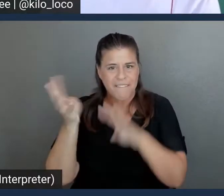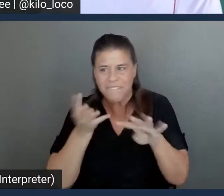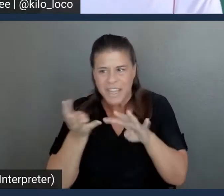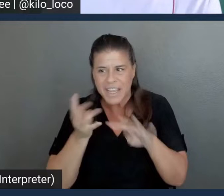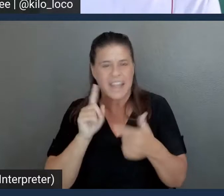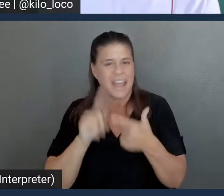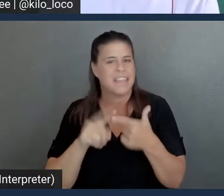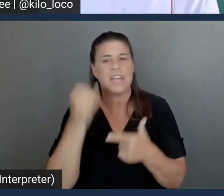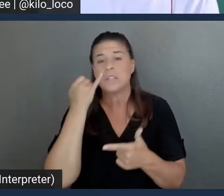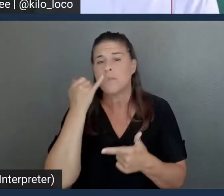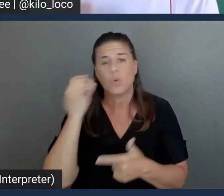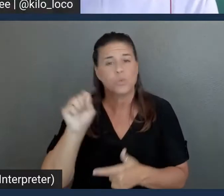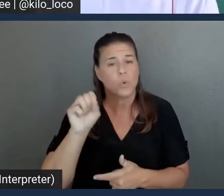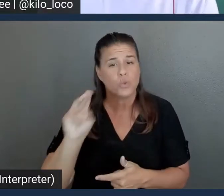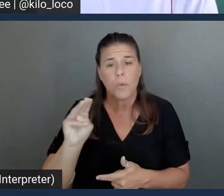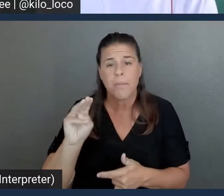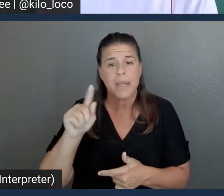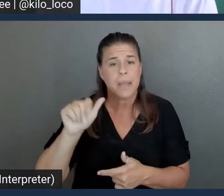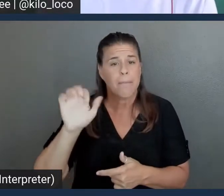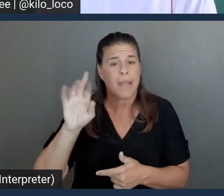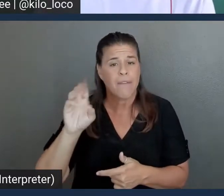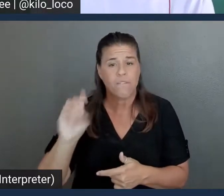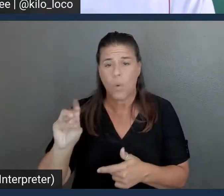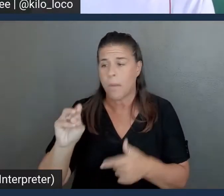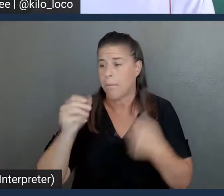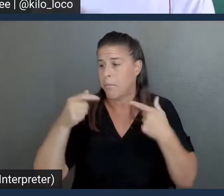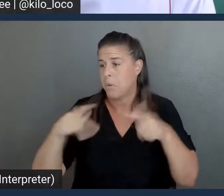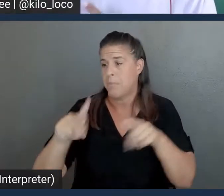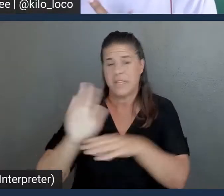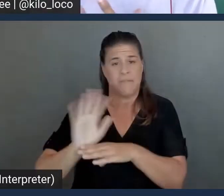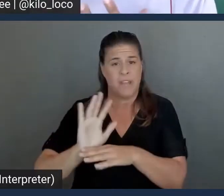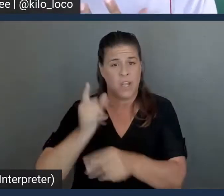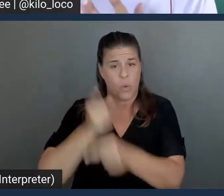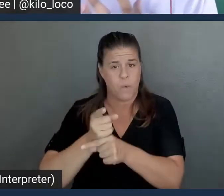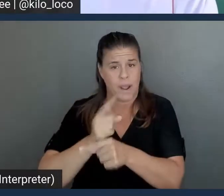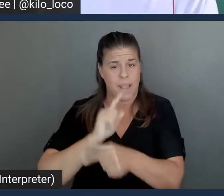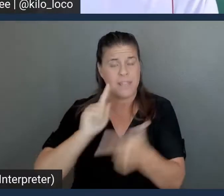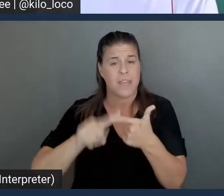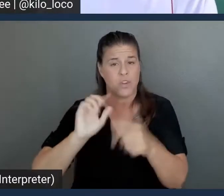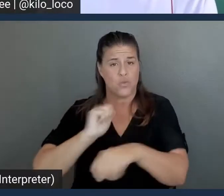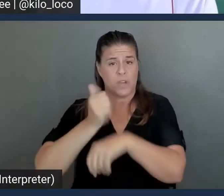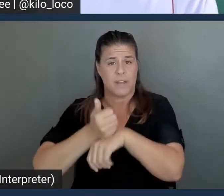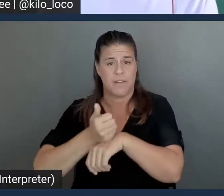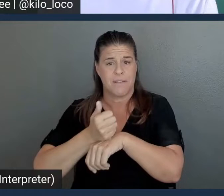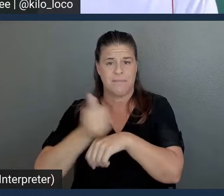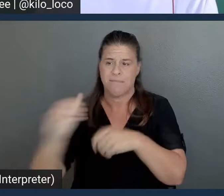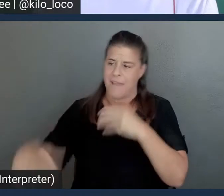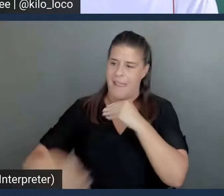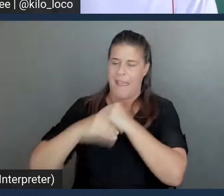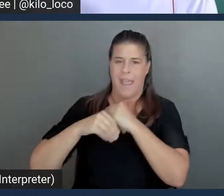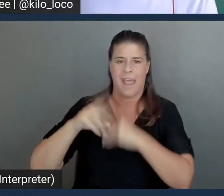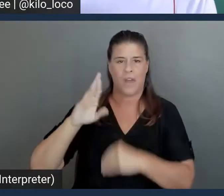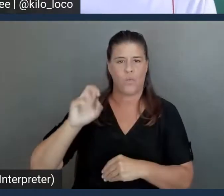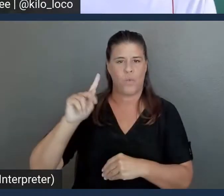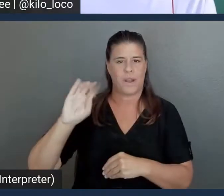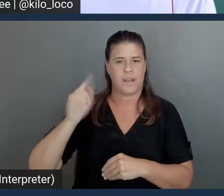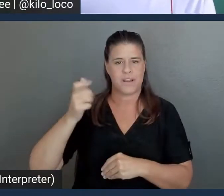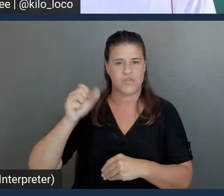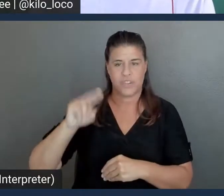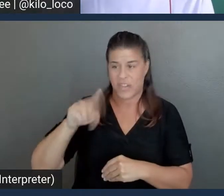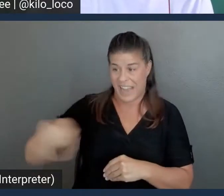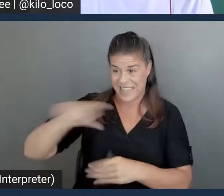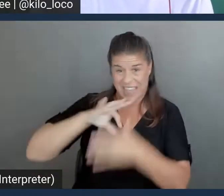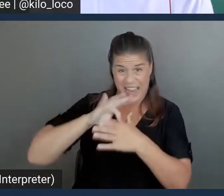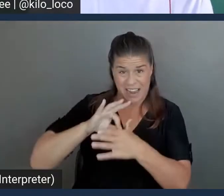say your social media platform allows video, right? Then you could implement Rekognition to figure out, hey, is this content